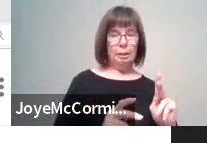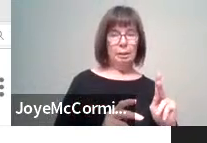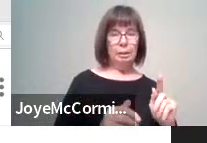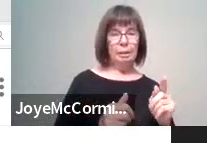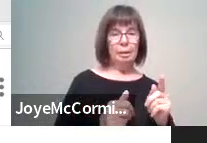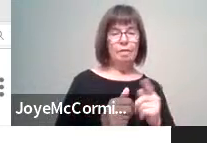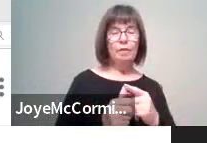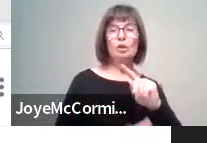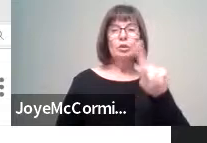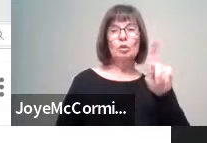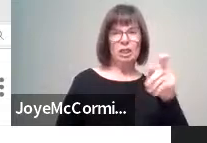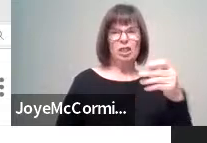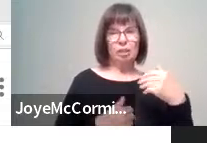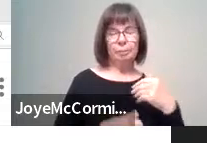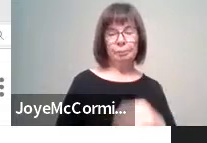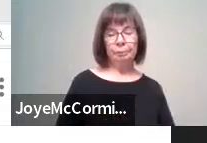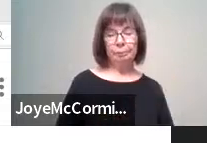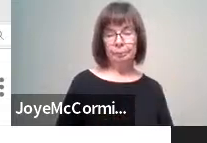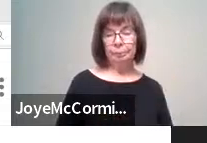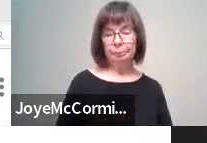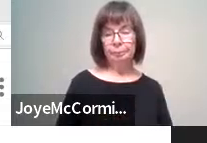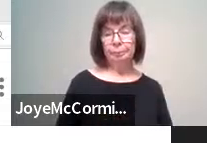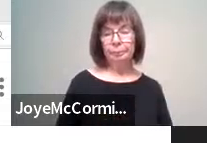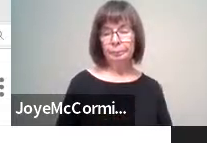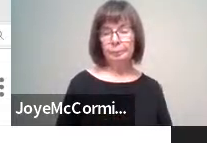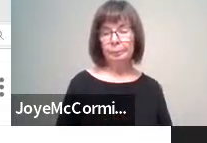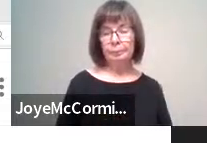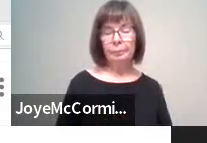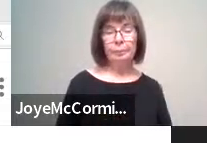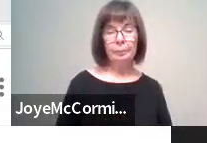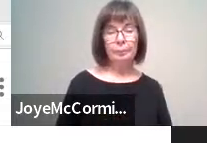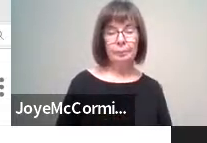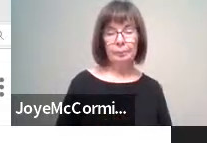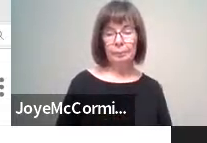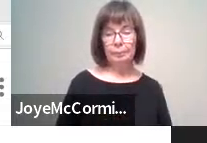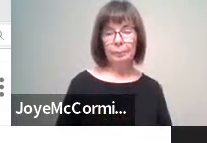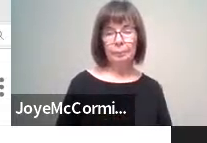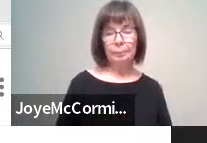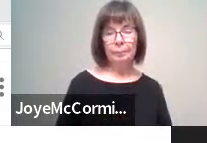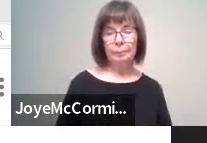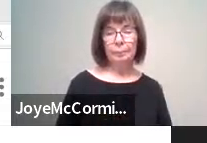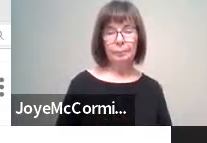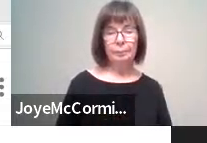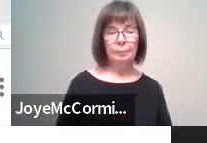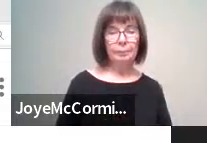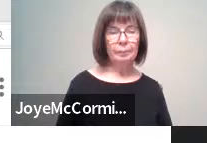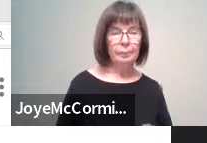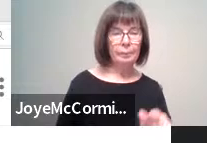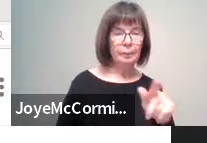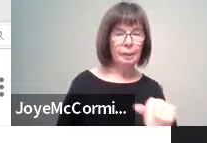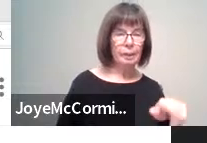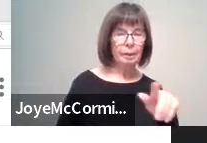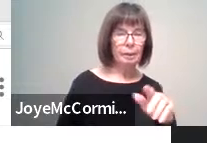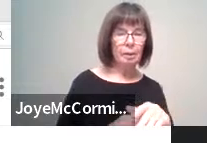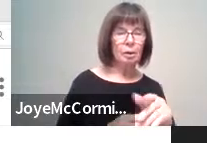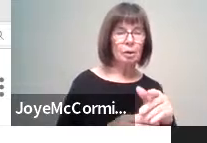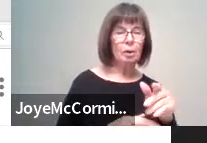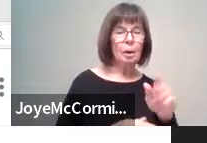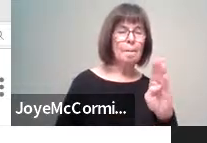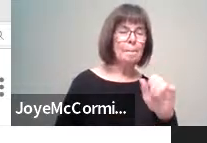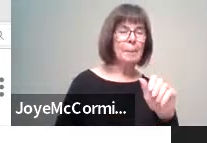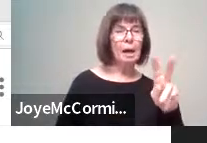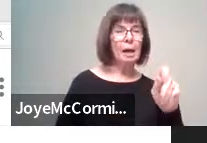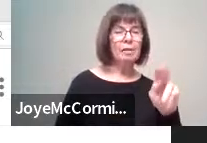first question that I have, and which is really around the bivalent boosters. We'd like to know what you're hearing,